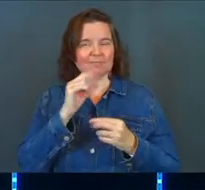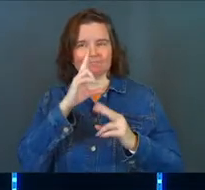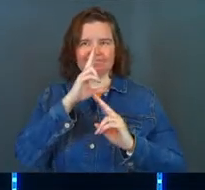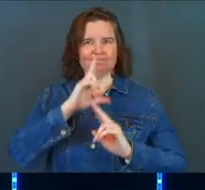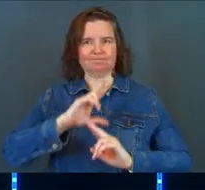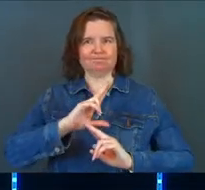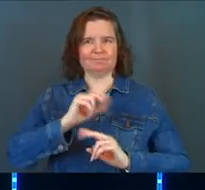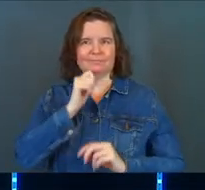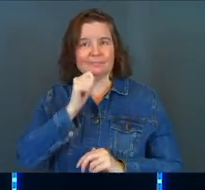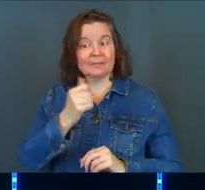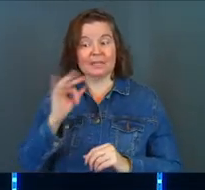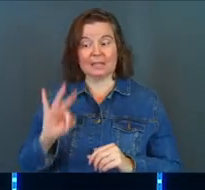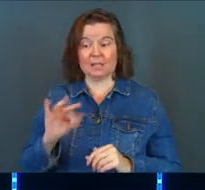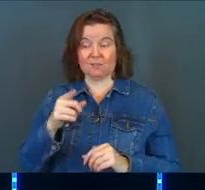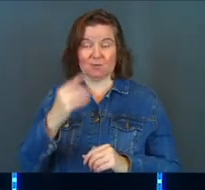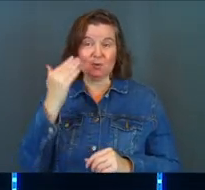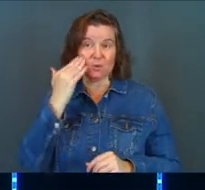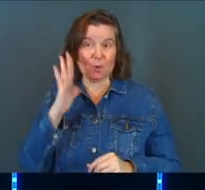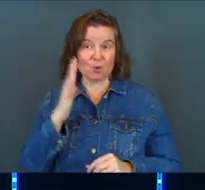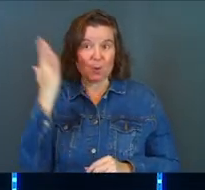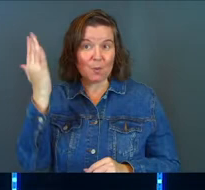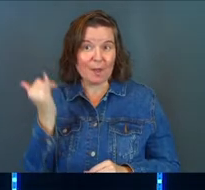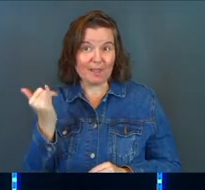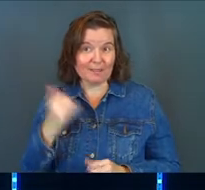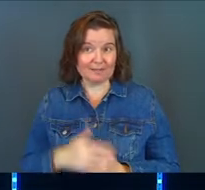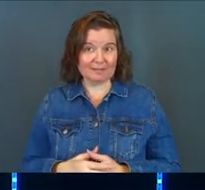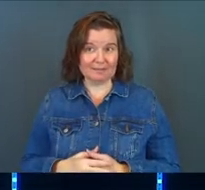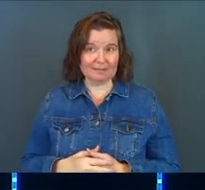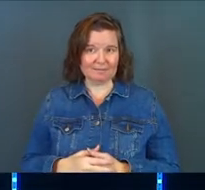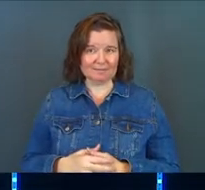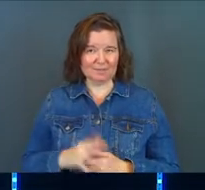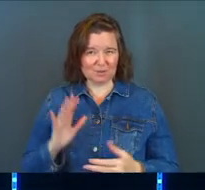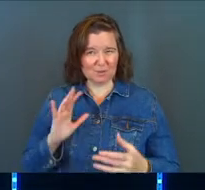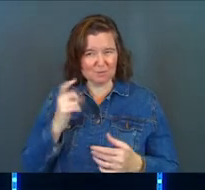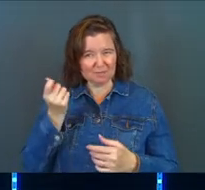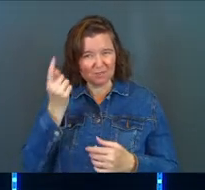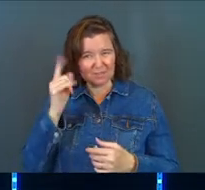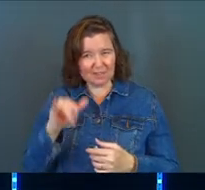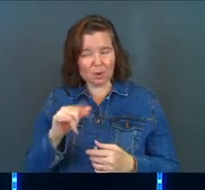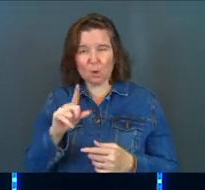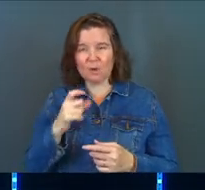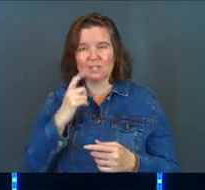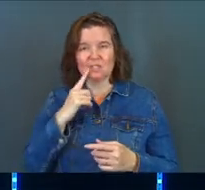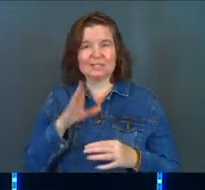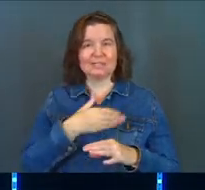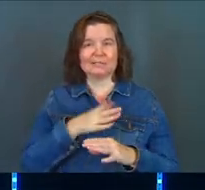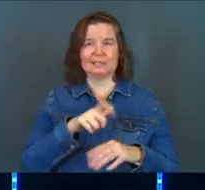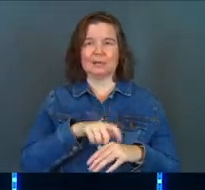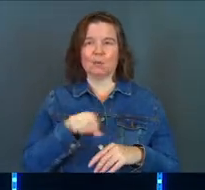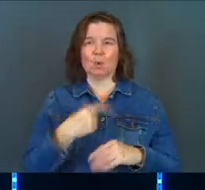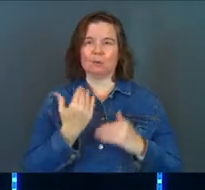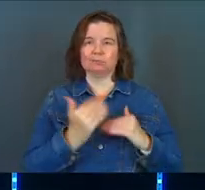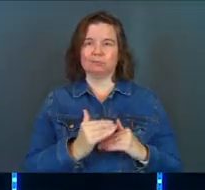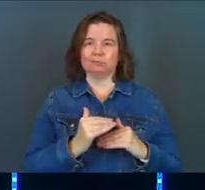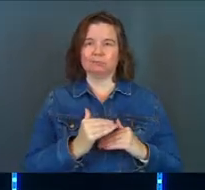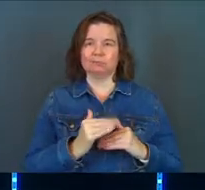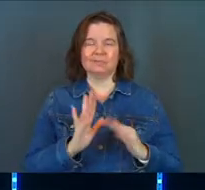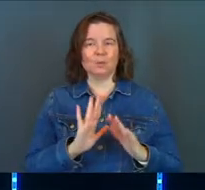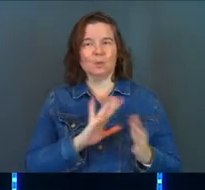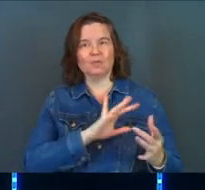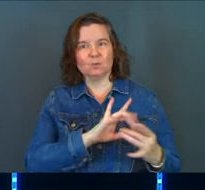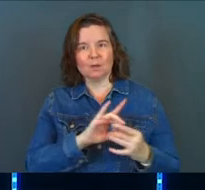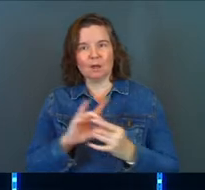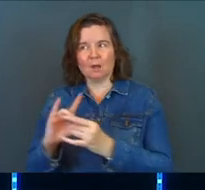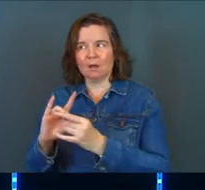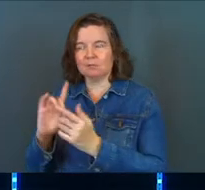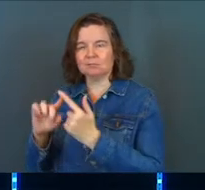undignified if you know your why. Do you connect the dots? Or is this just the singing time? We got to connect